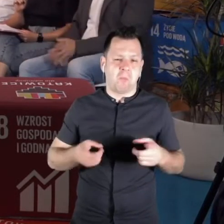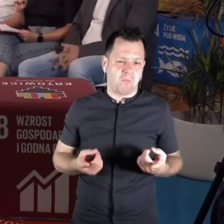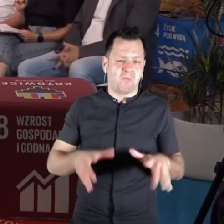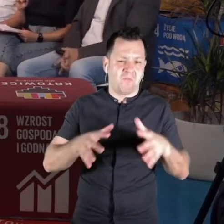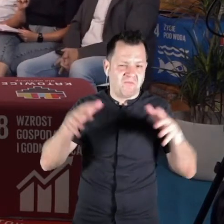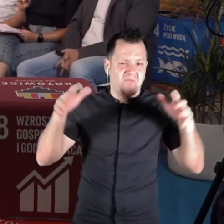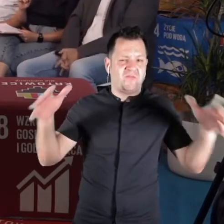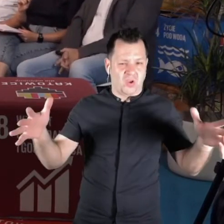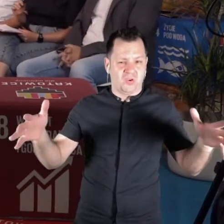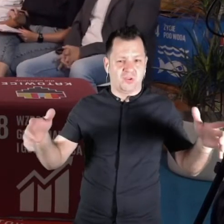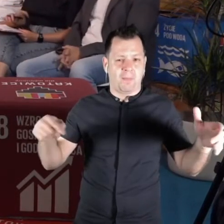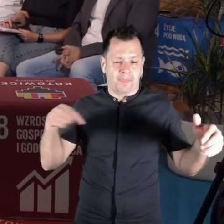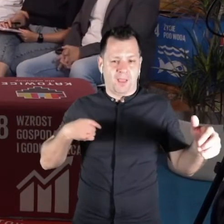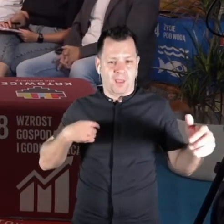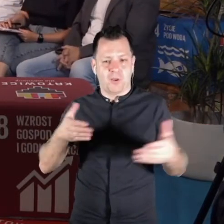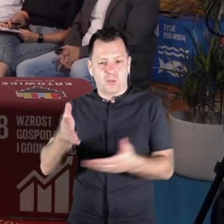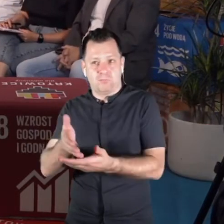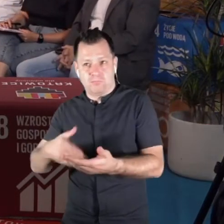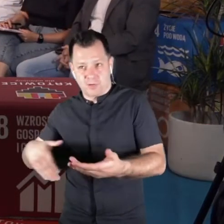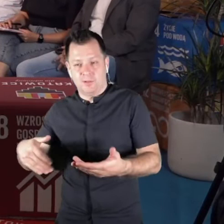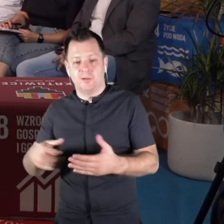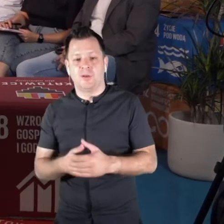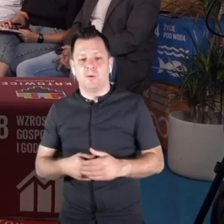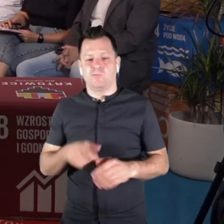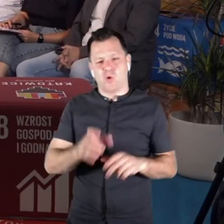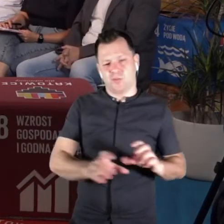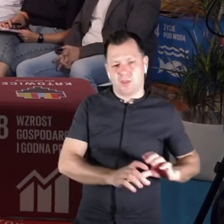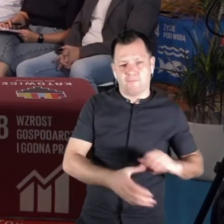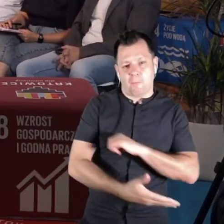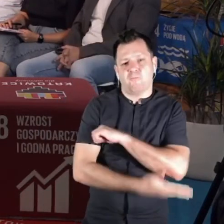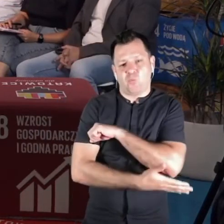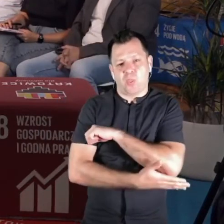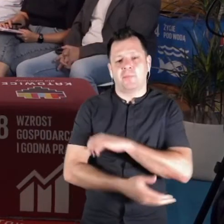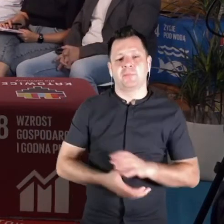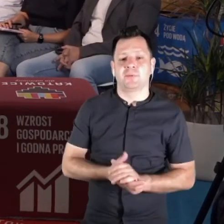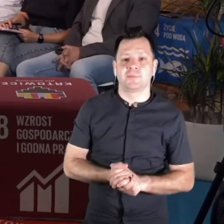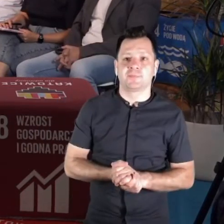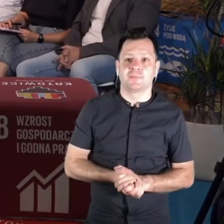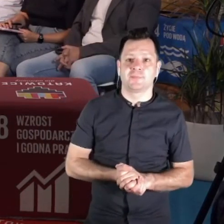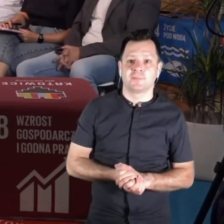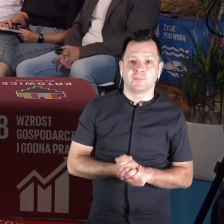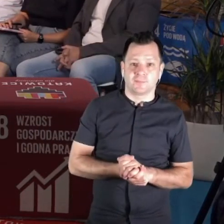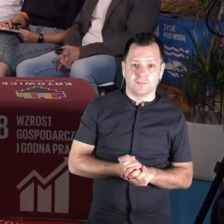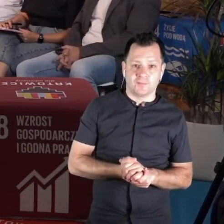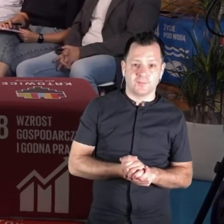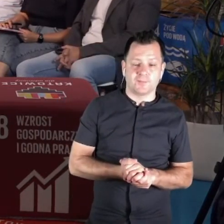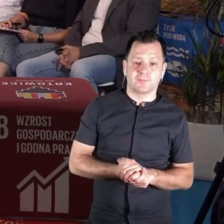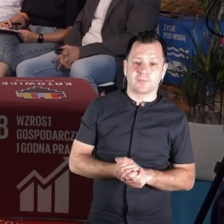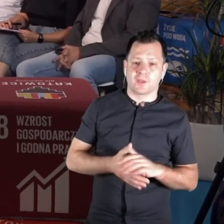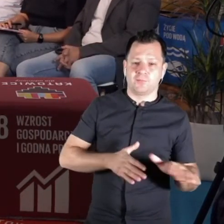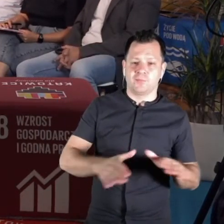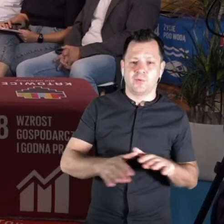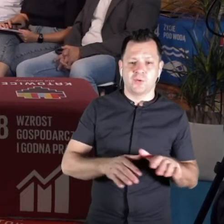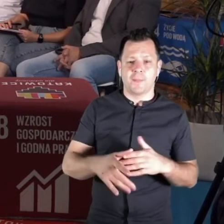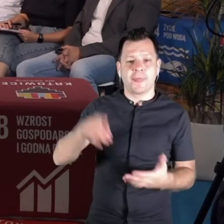say. We are located in the Tempelhofer in the Tempelhofer airport. This is a historical place in